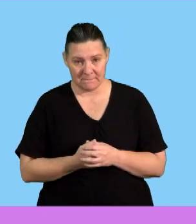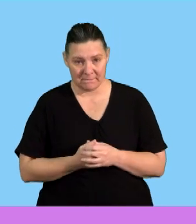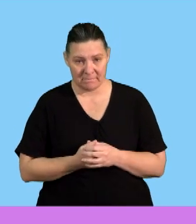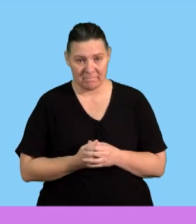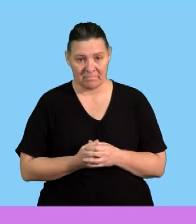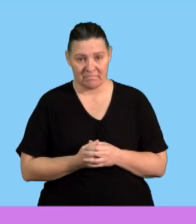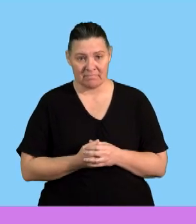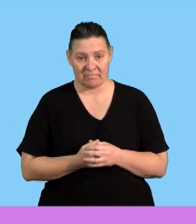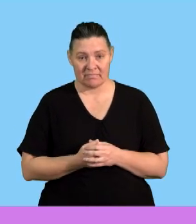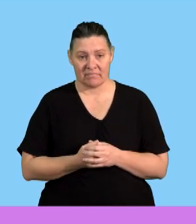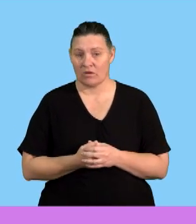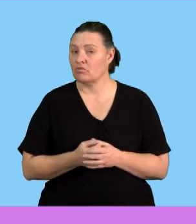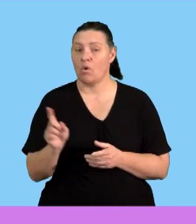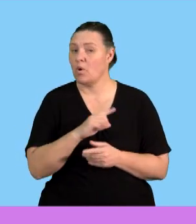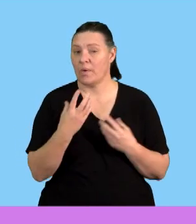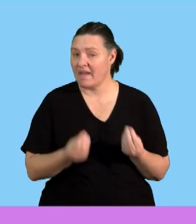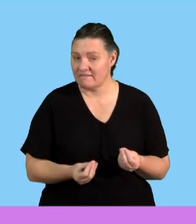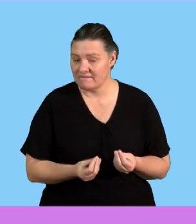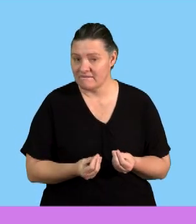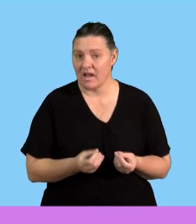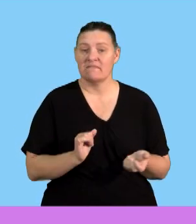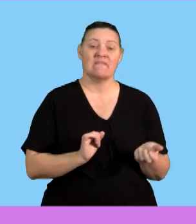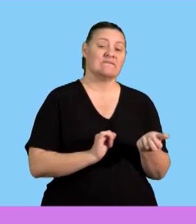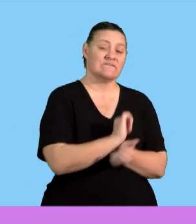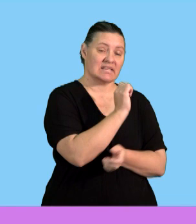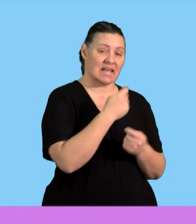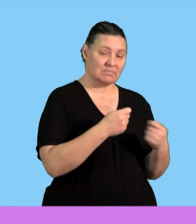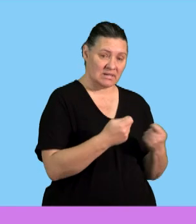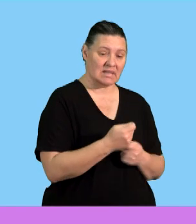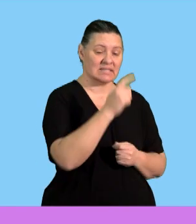So, what do we have here? Fixed expenses,